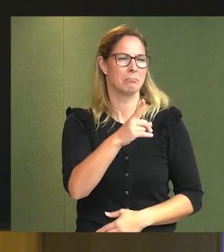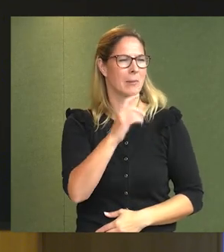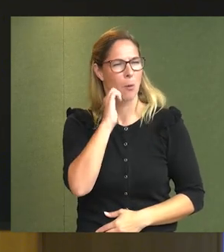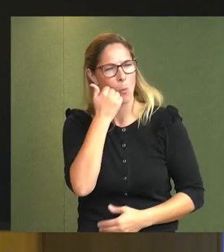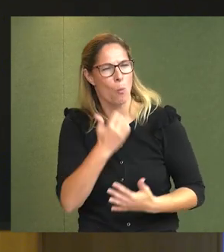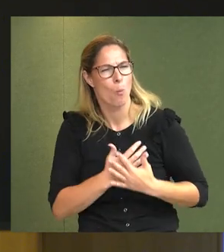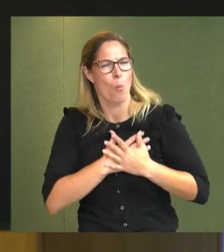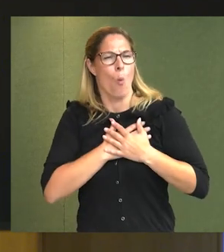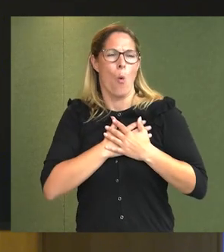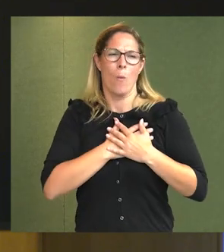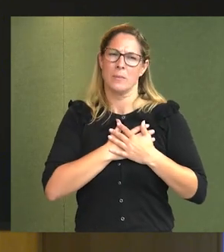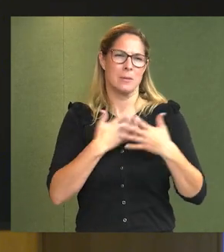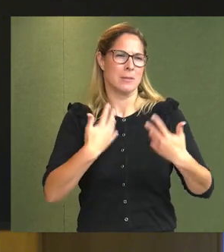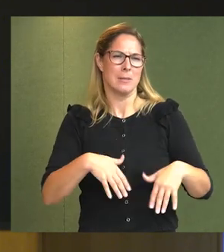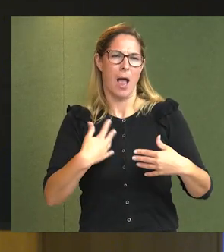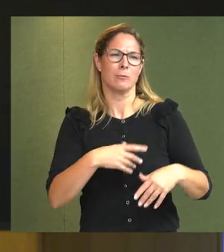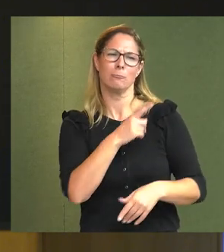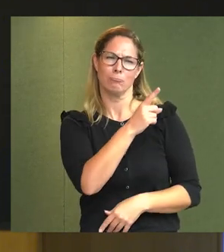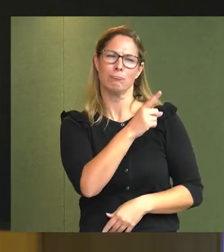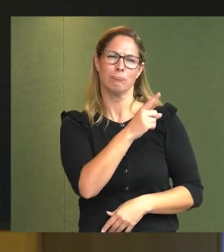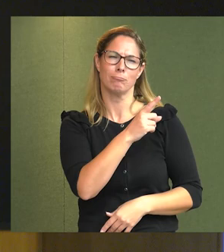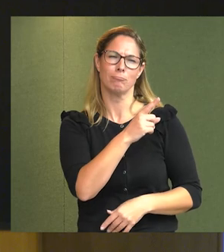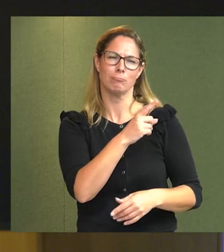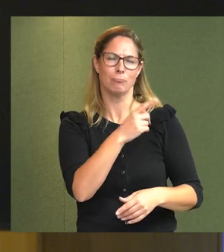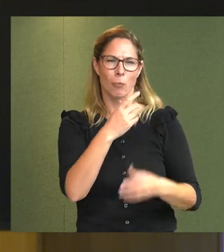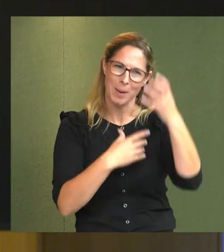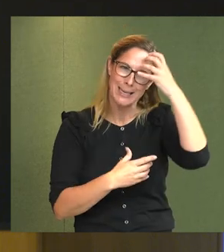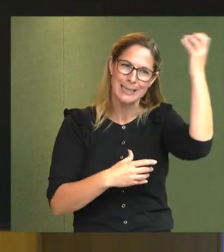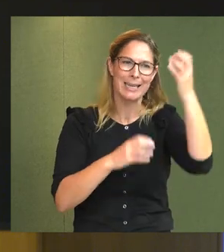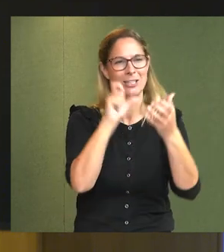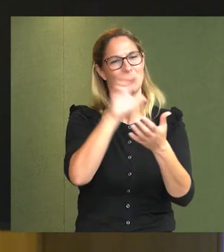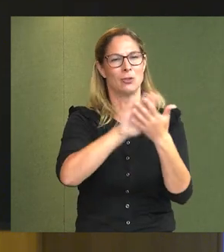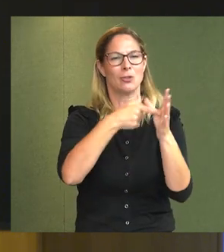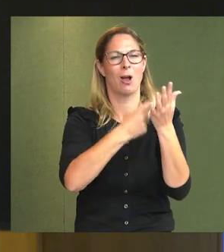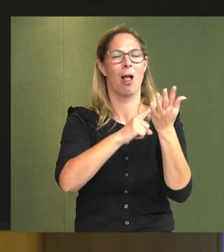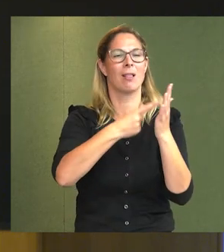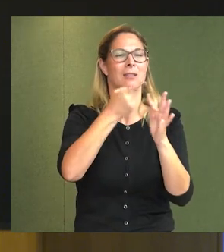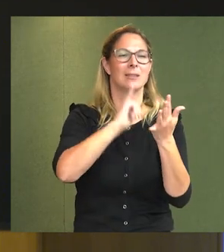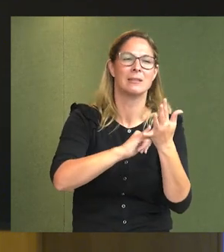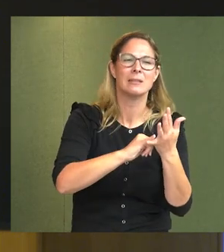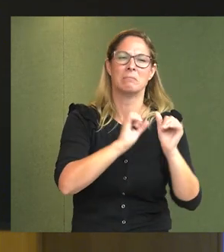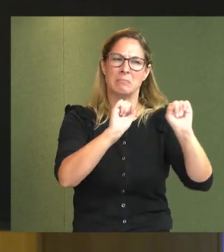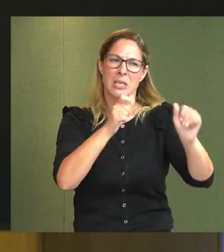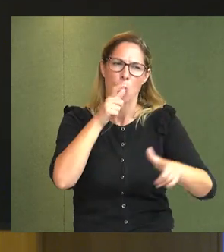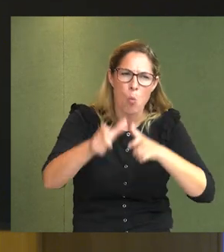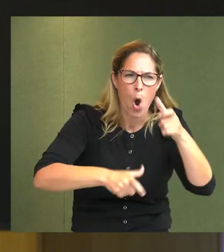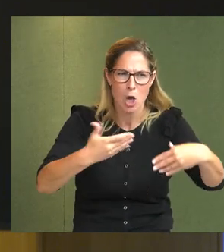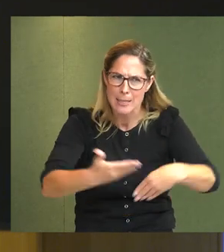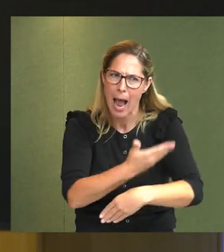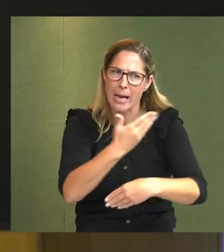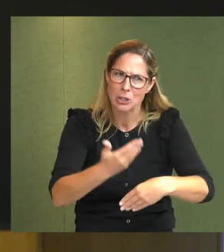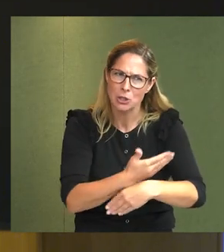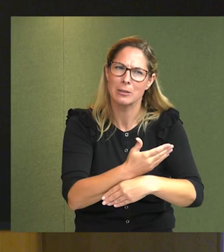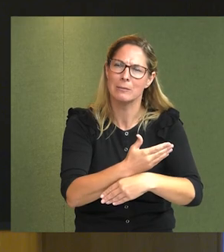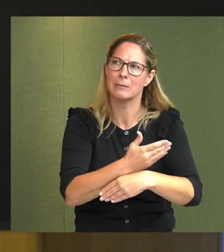Londoners are united in grief, but there's also an opportunity to celebrate a life well